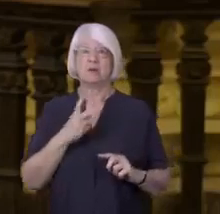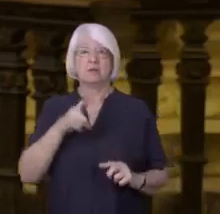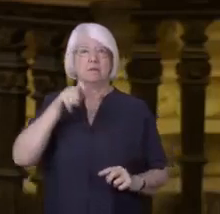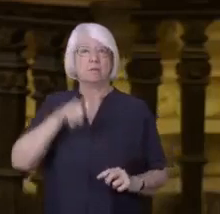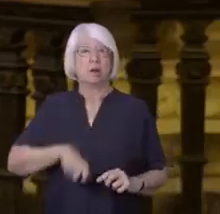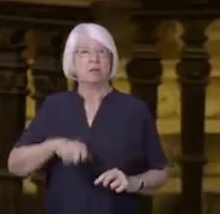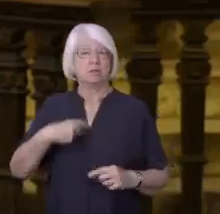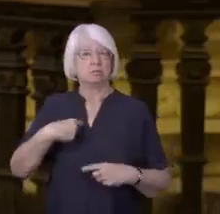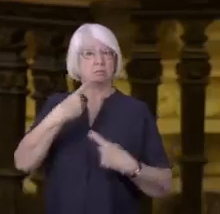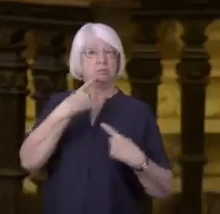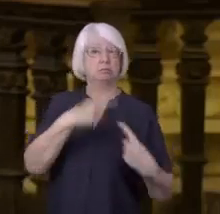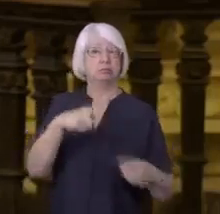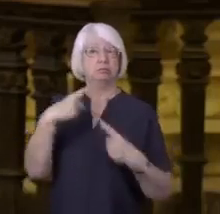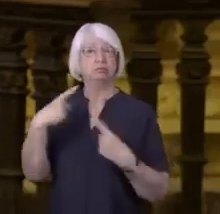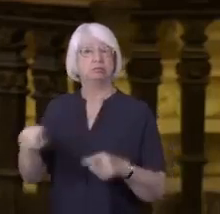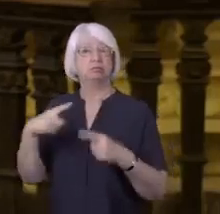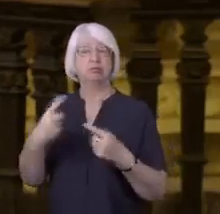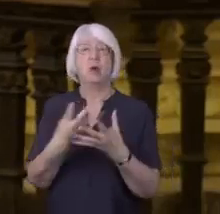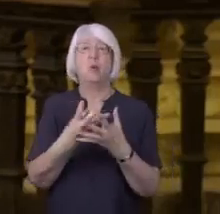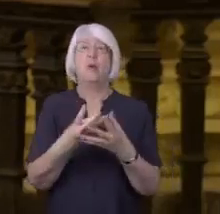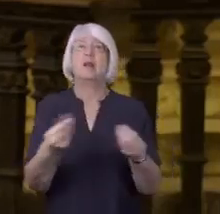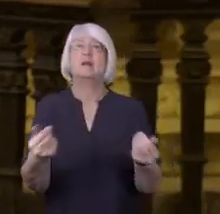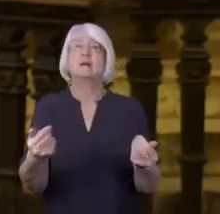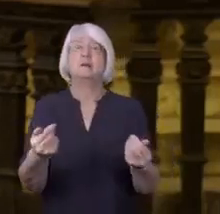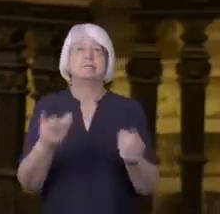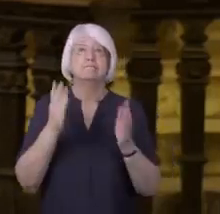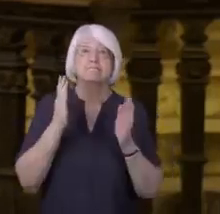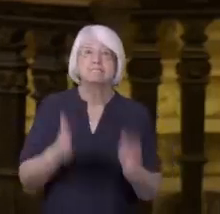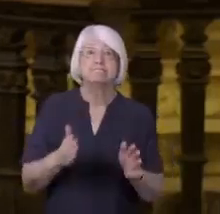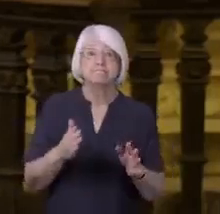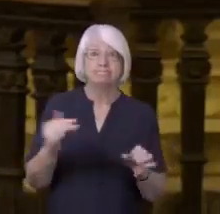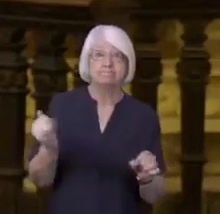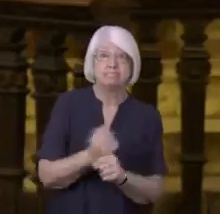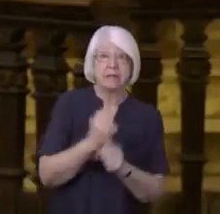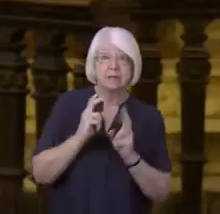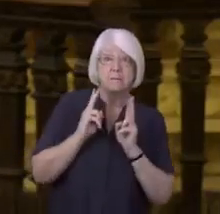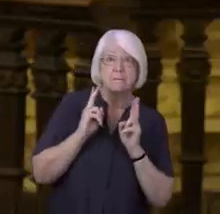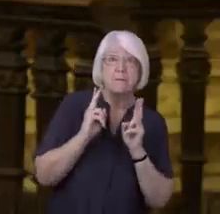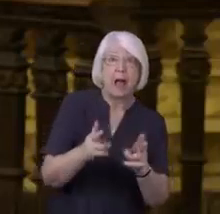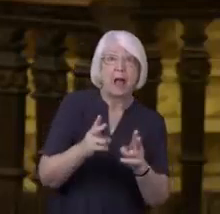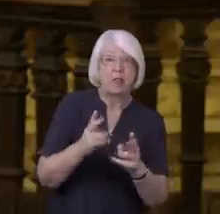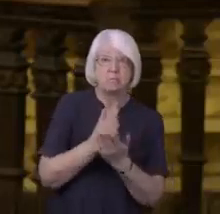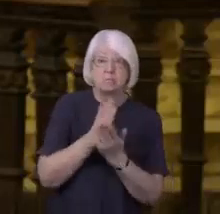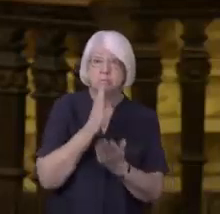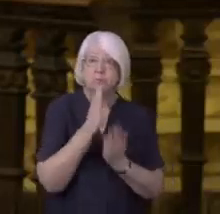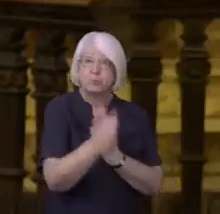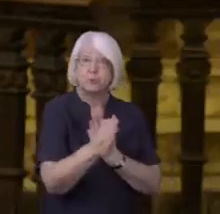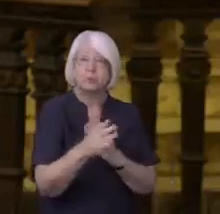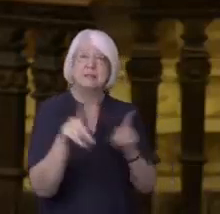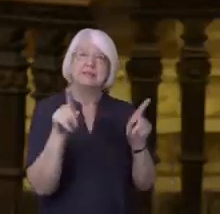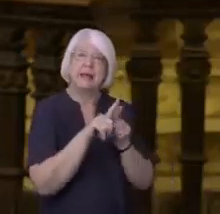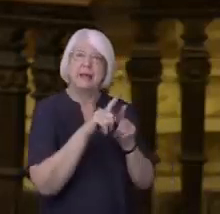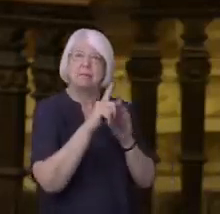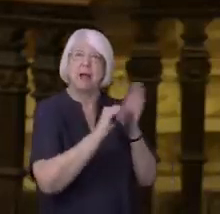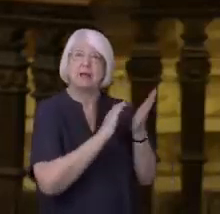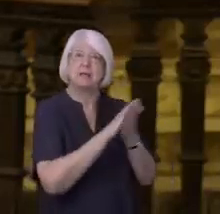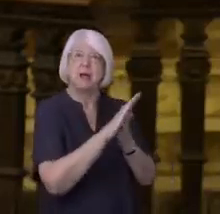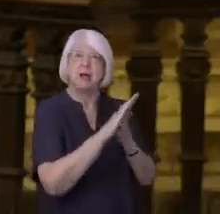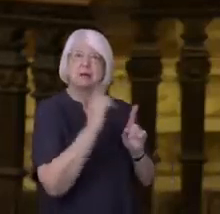one crying out in the wilderness, 'Make straight the way of the Lord,' as prophet Isaiah said."